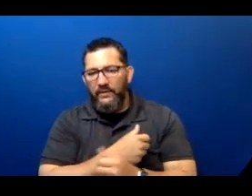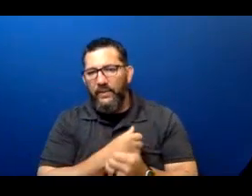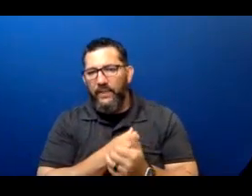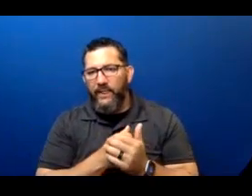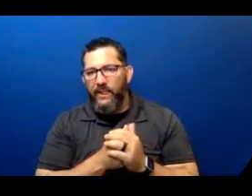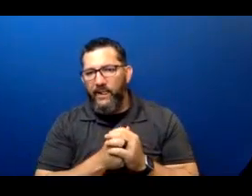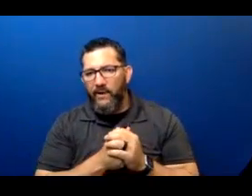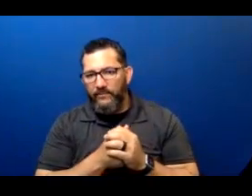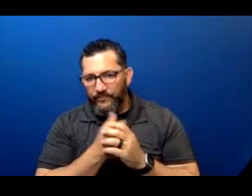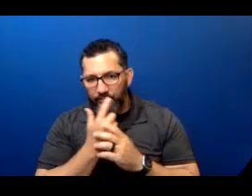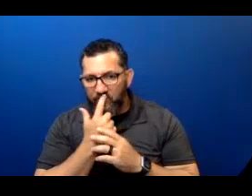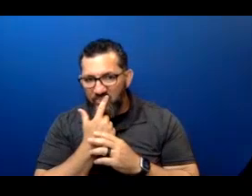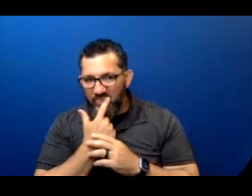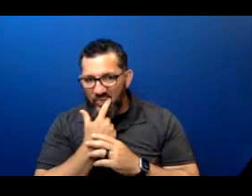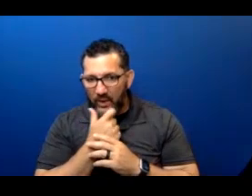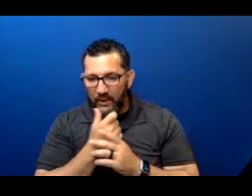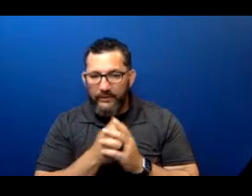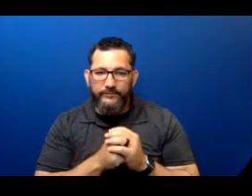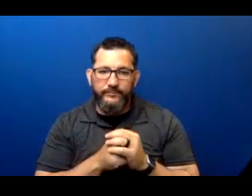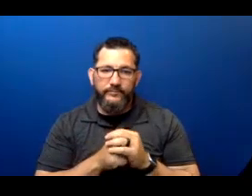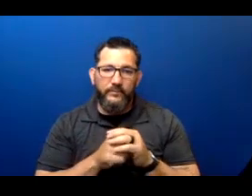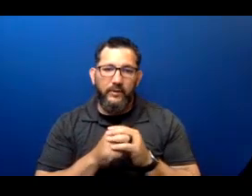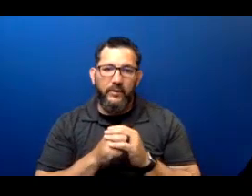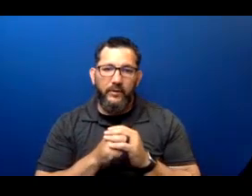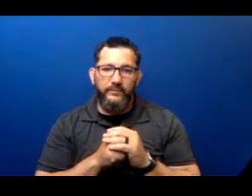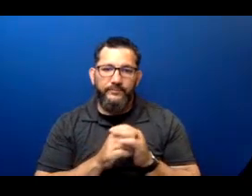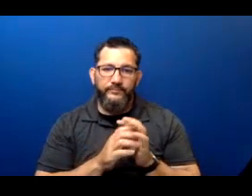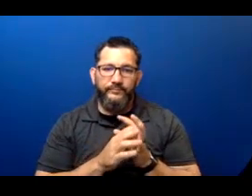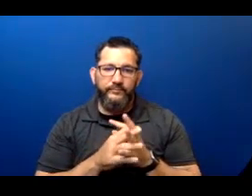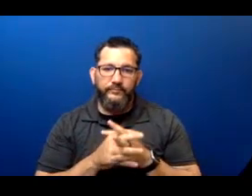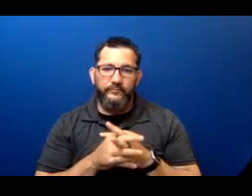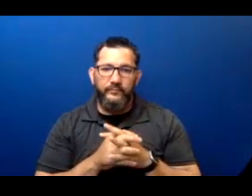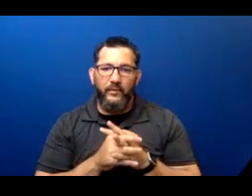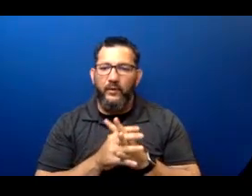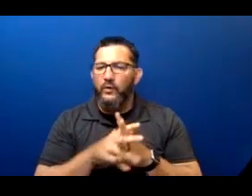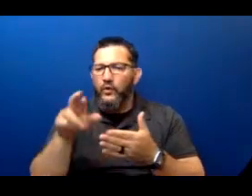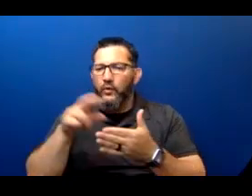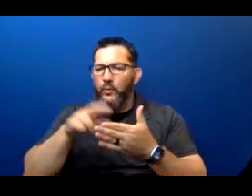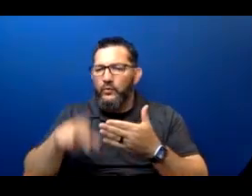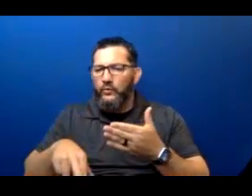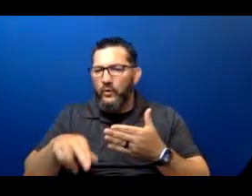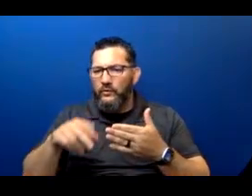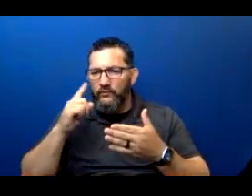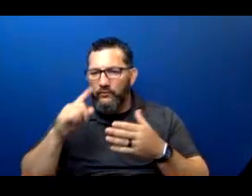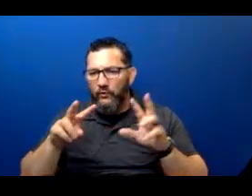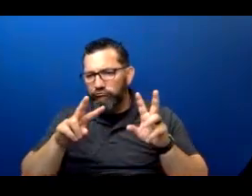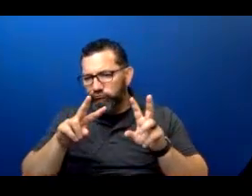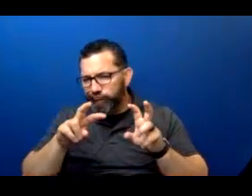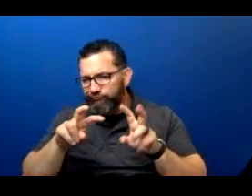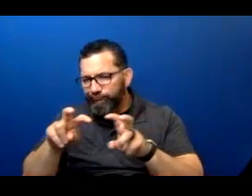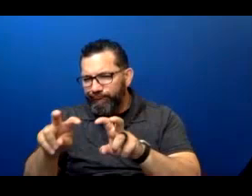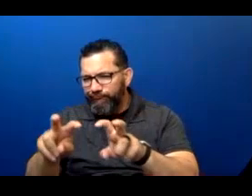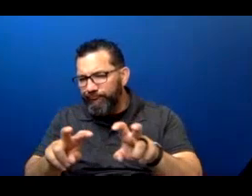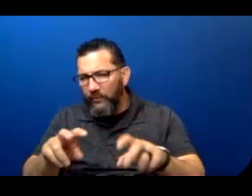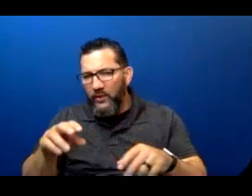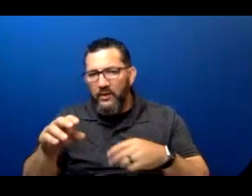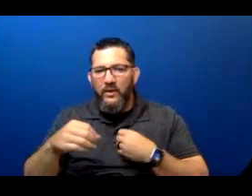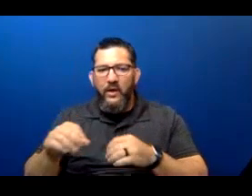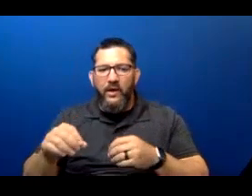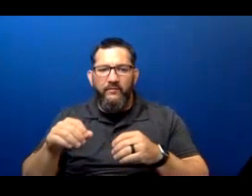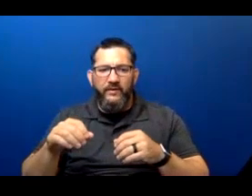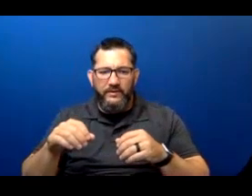Okay, so next slides. So let's dig into the results. So like I say, the Office of